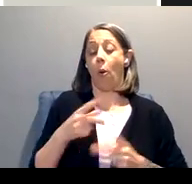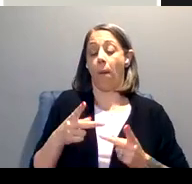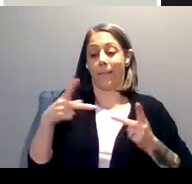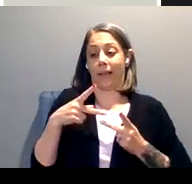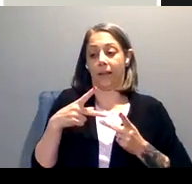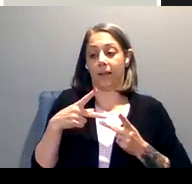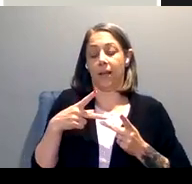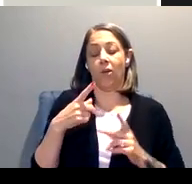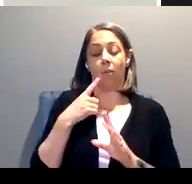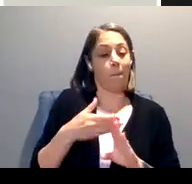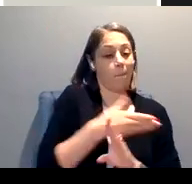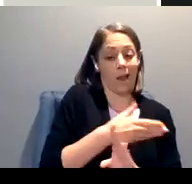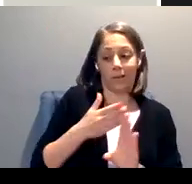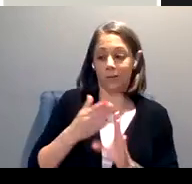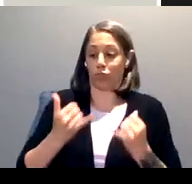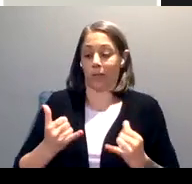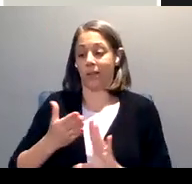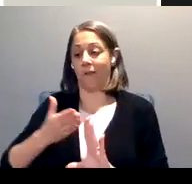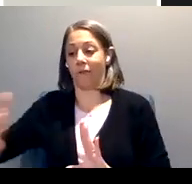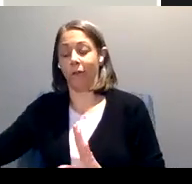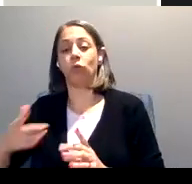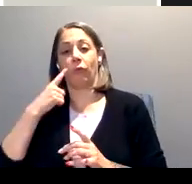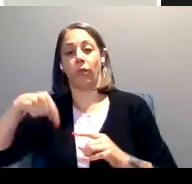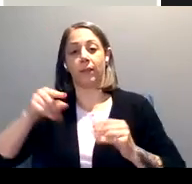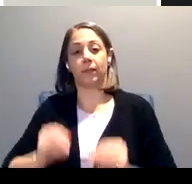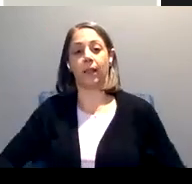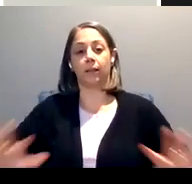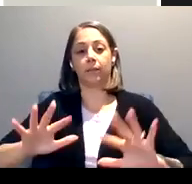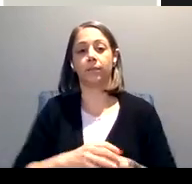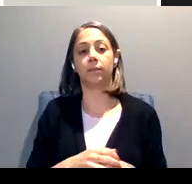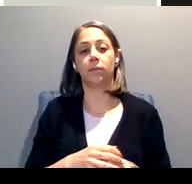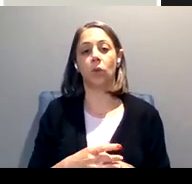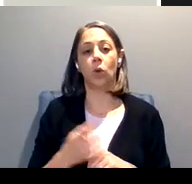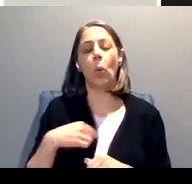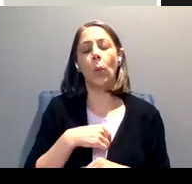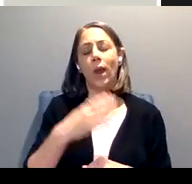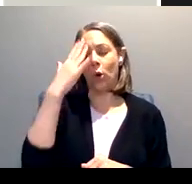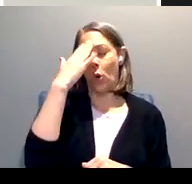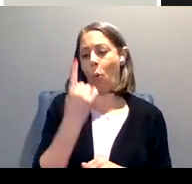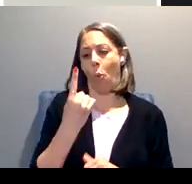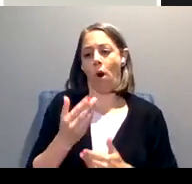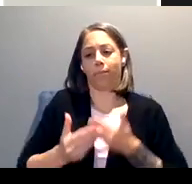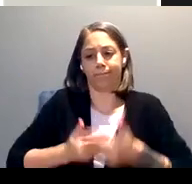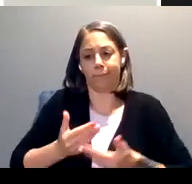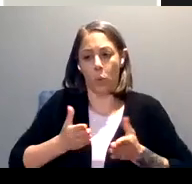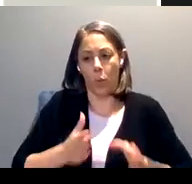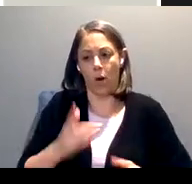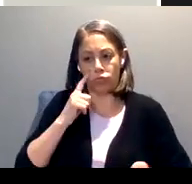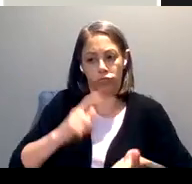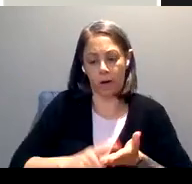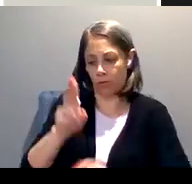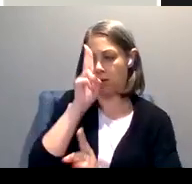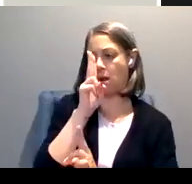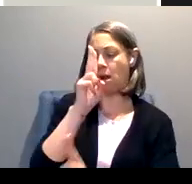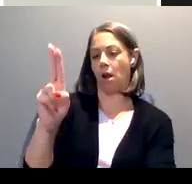past, present, and future of this land. We know this is just one step in recognizing and honoring